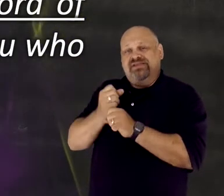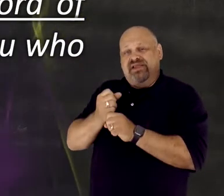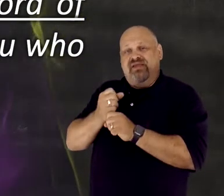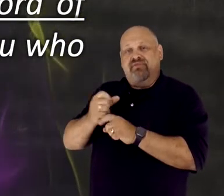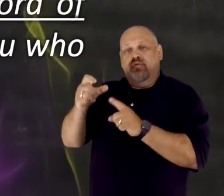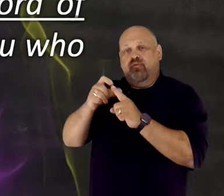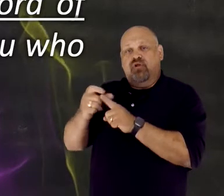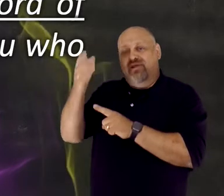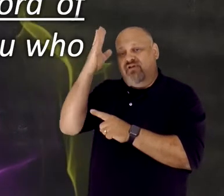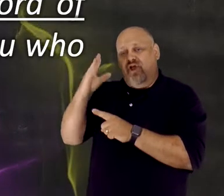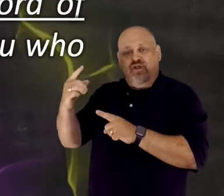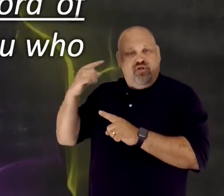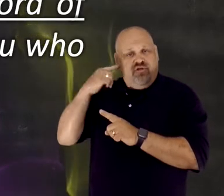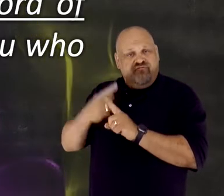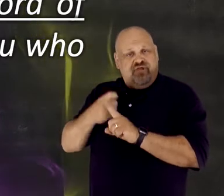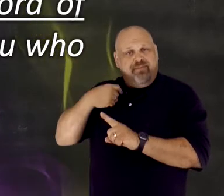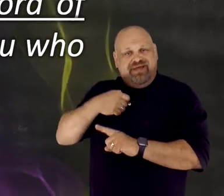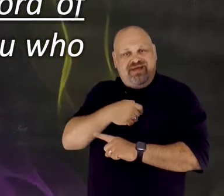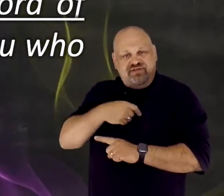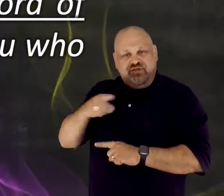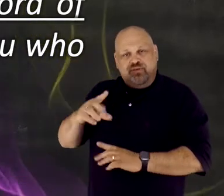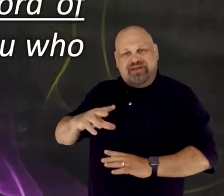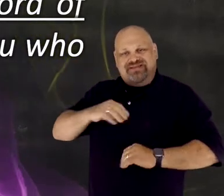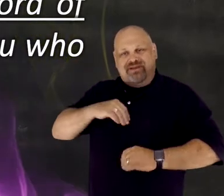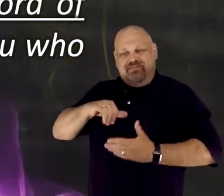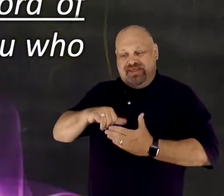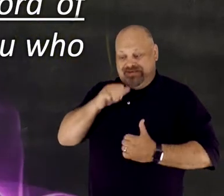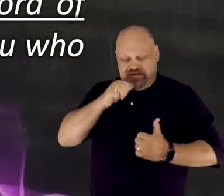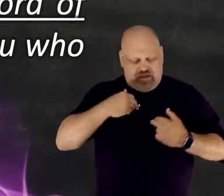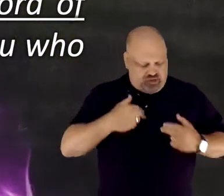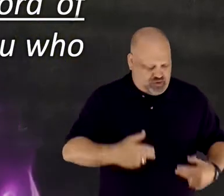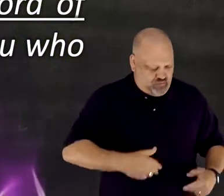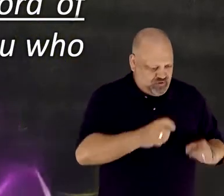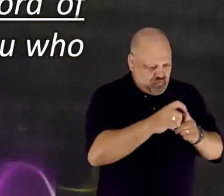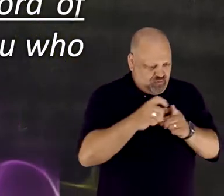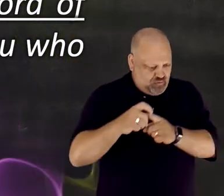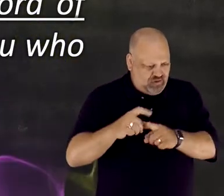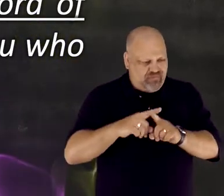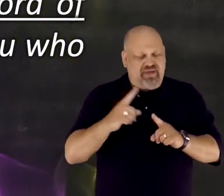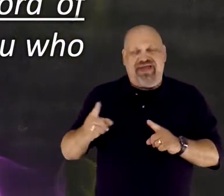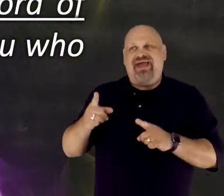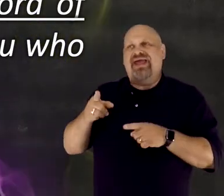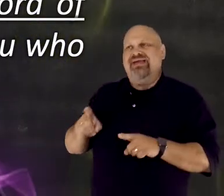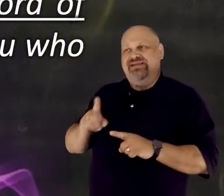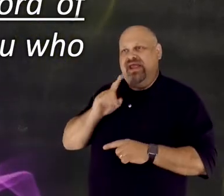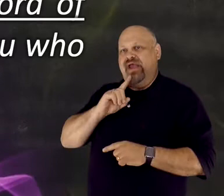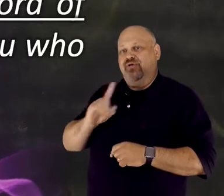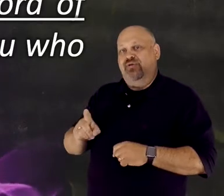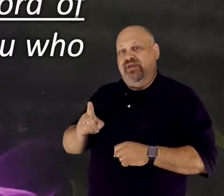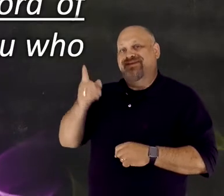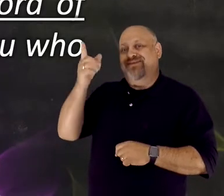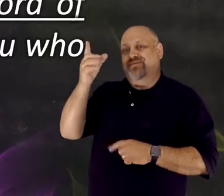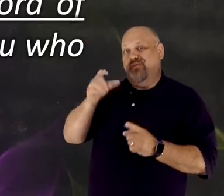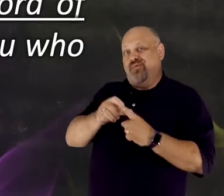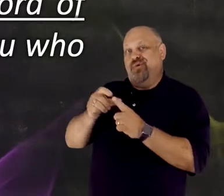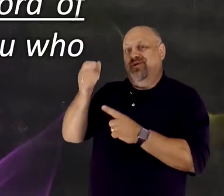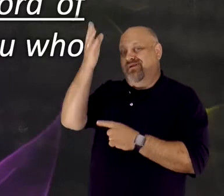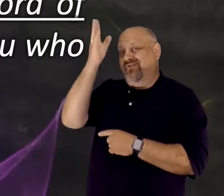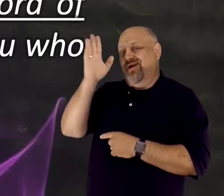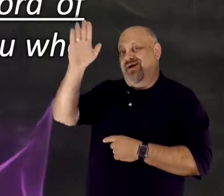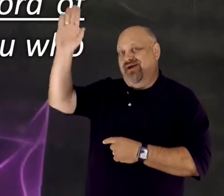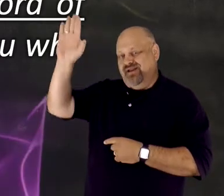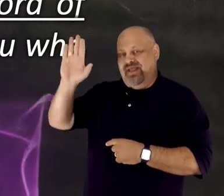you heard from us, you accepted it not as a human word, but as it actually is, the word of